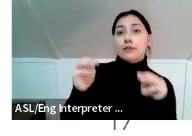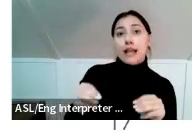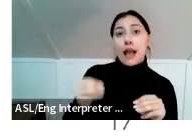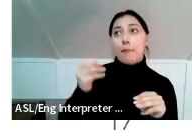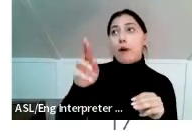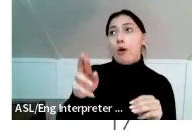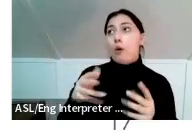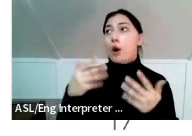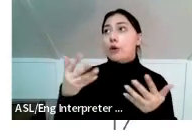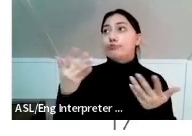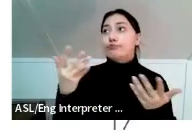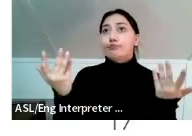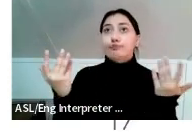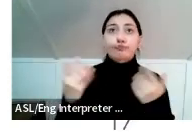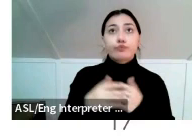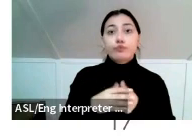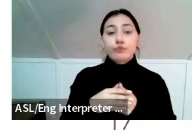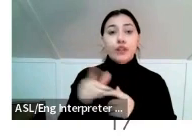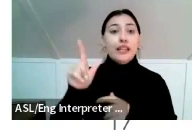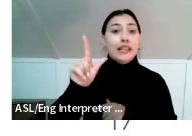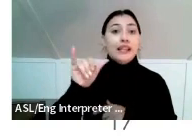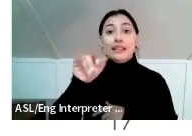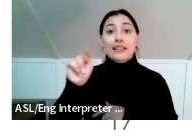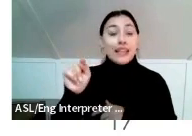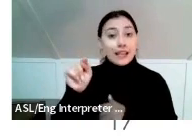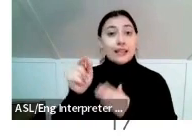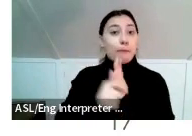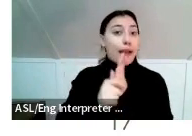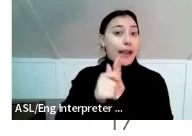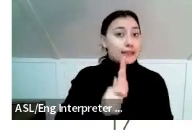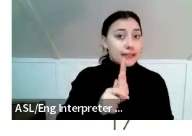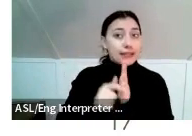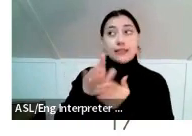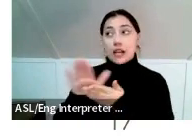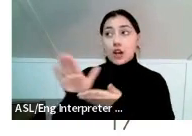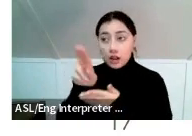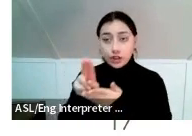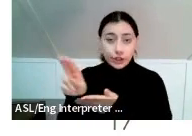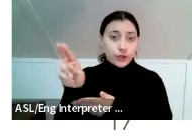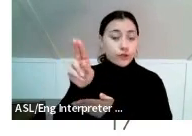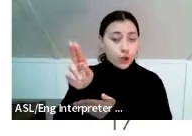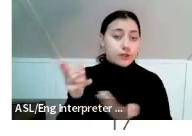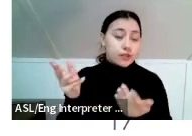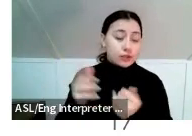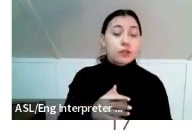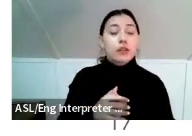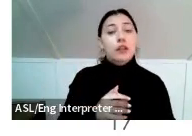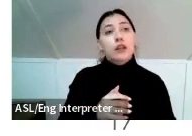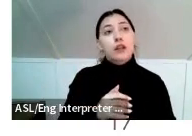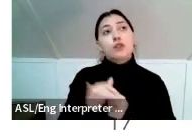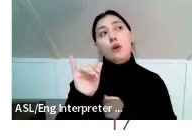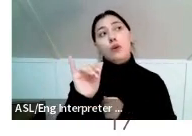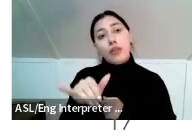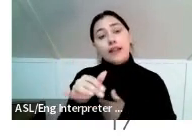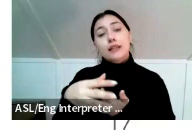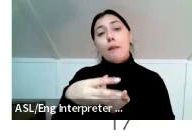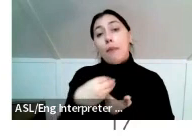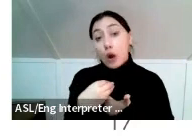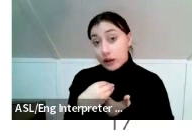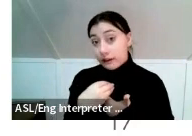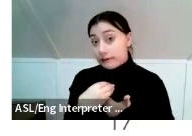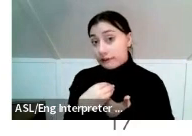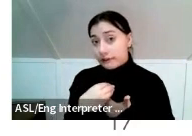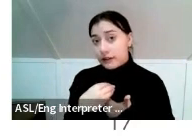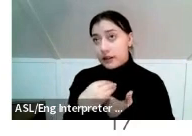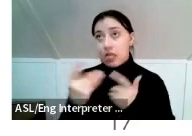or literary magazine at a college or university. So it is part of